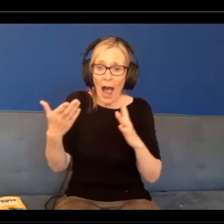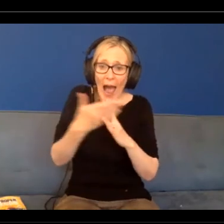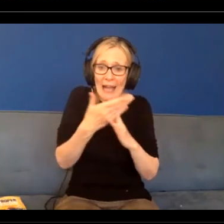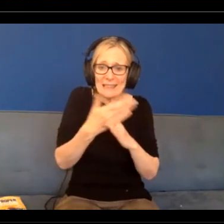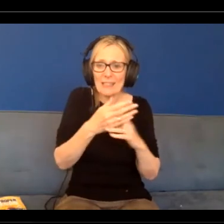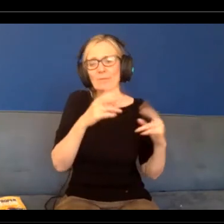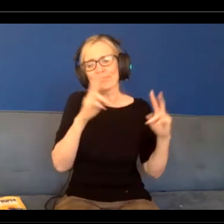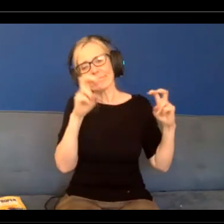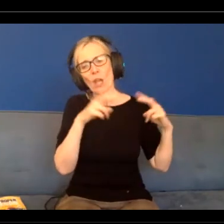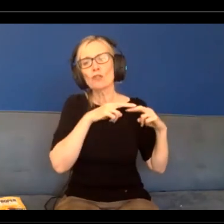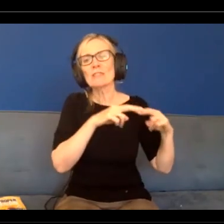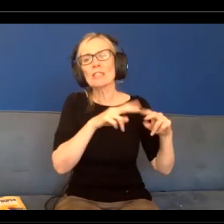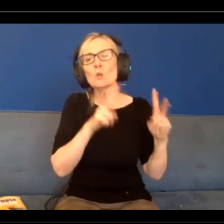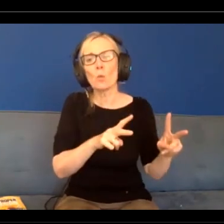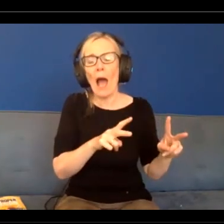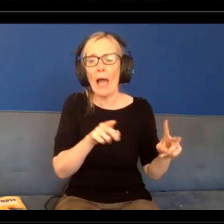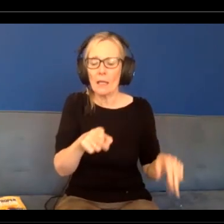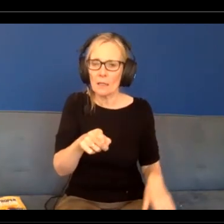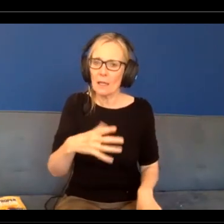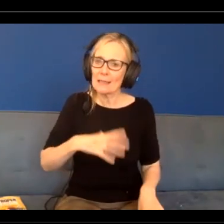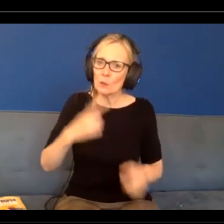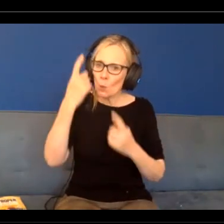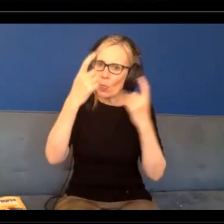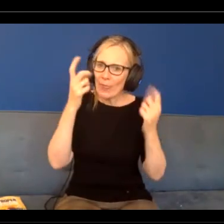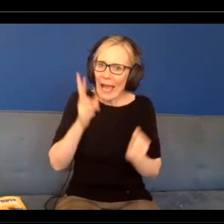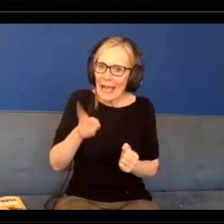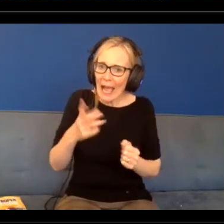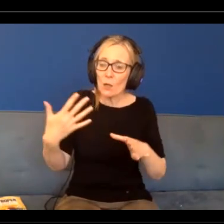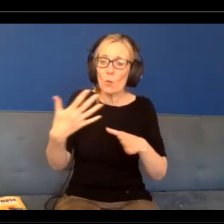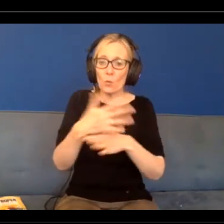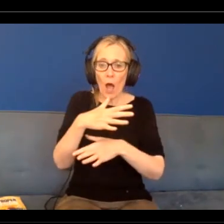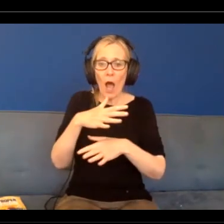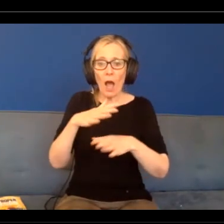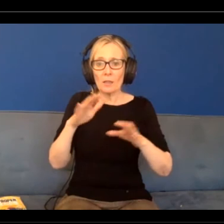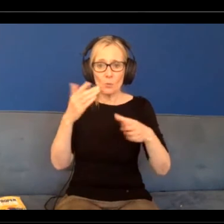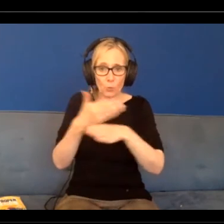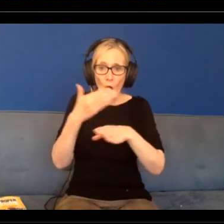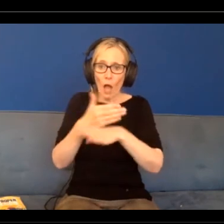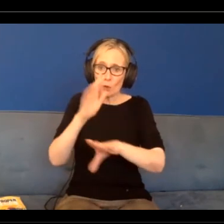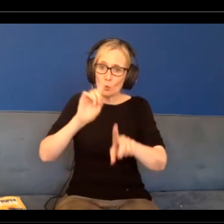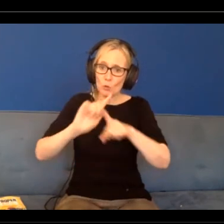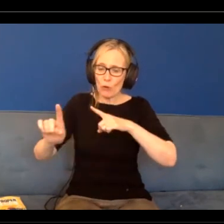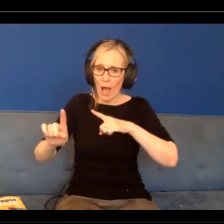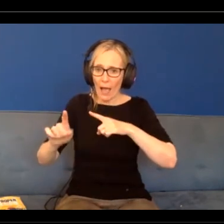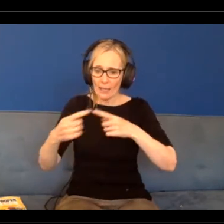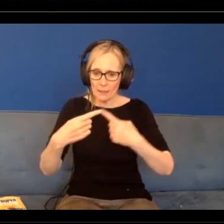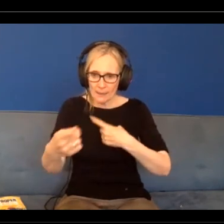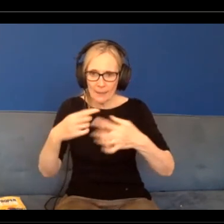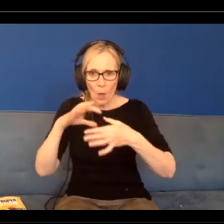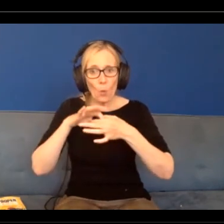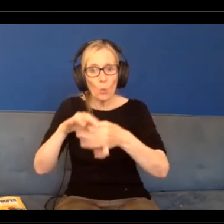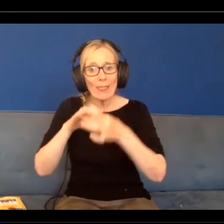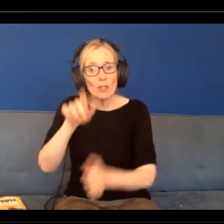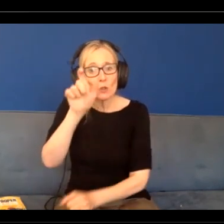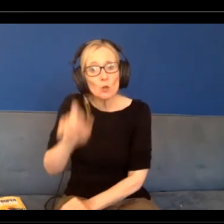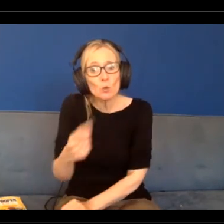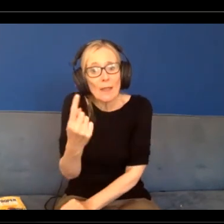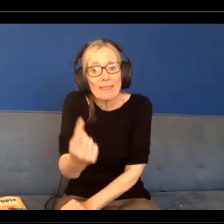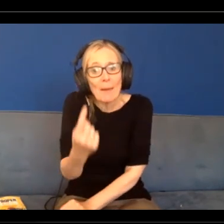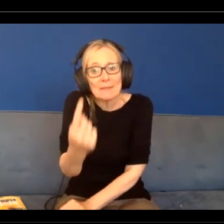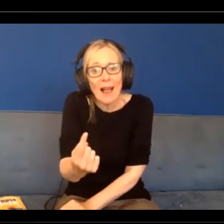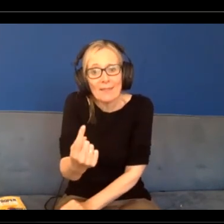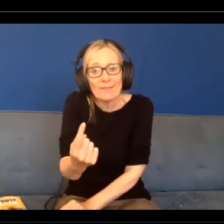to be a traditional way, working on kind of addressing those barriers with the student is crucial, and